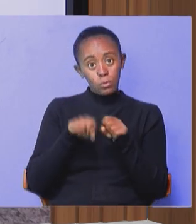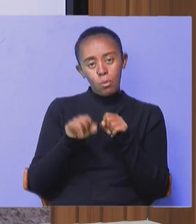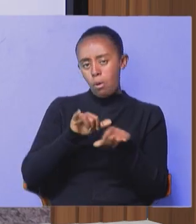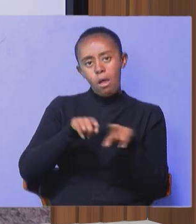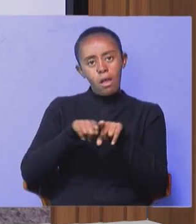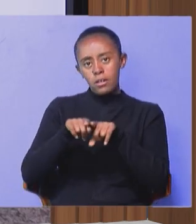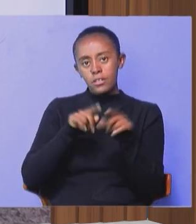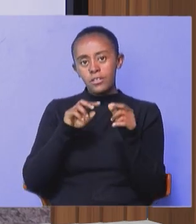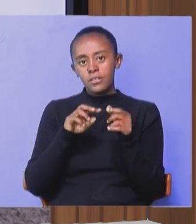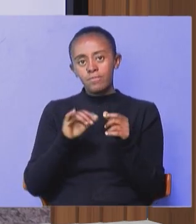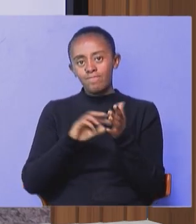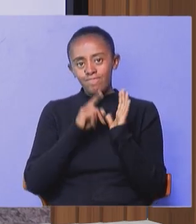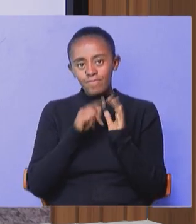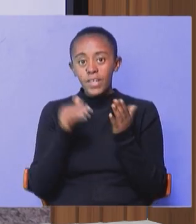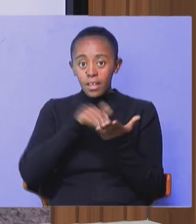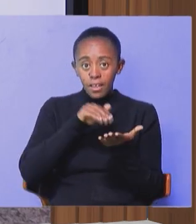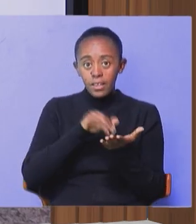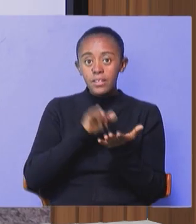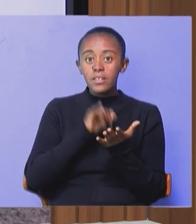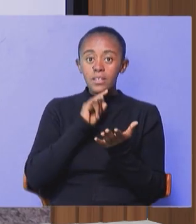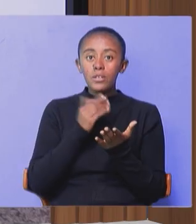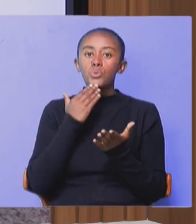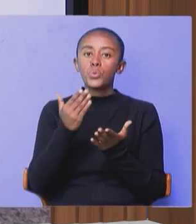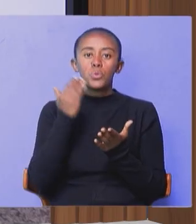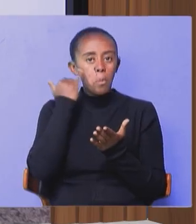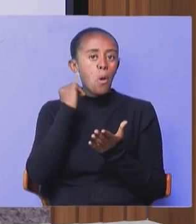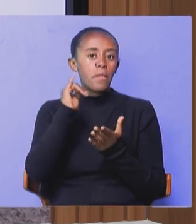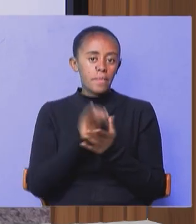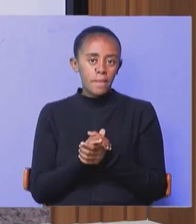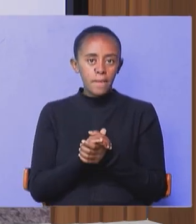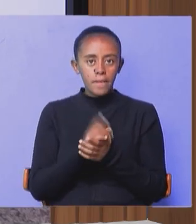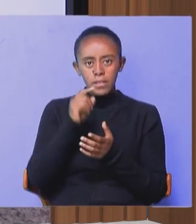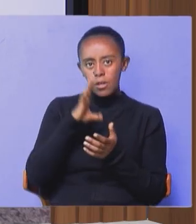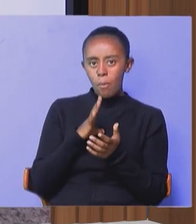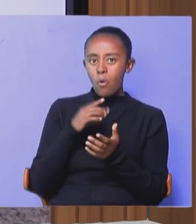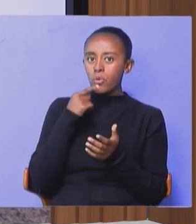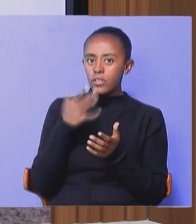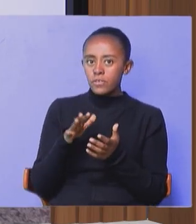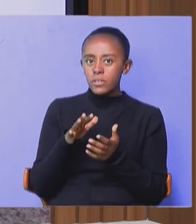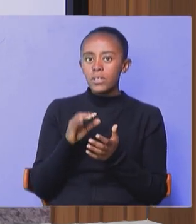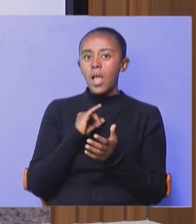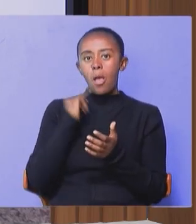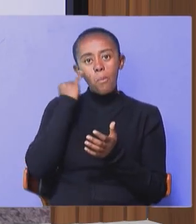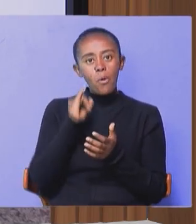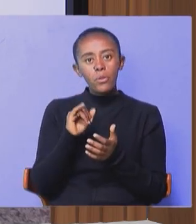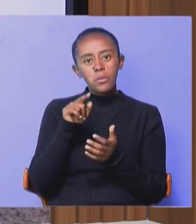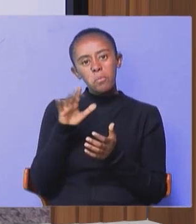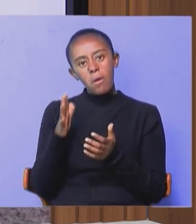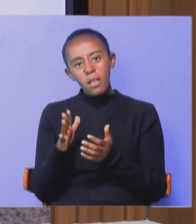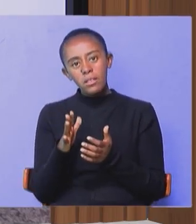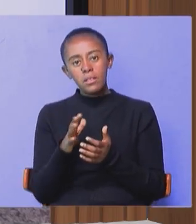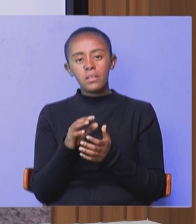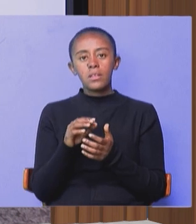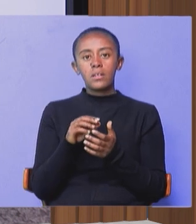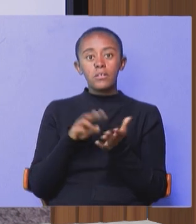with it. And again, that is a good point. Someone has said a point that you might want to